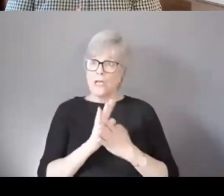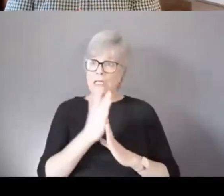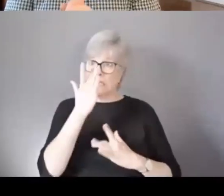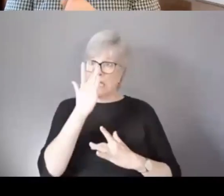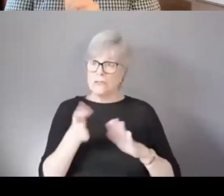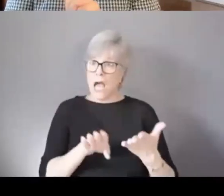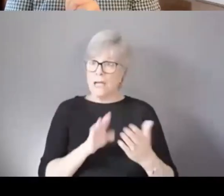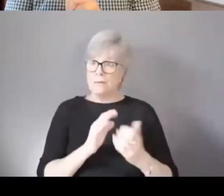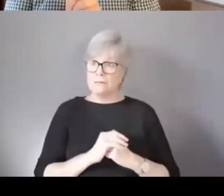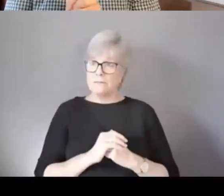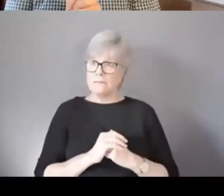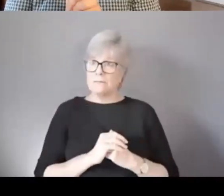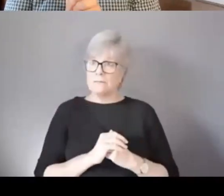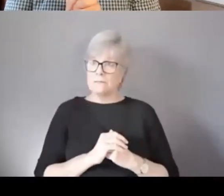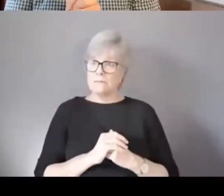die?